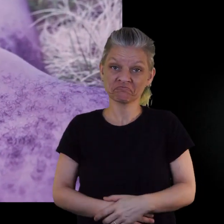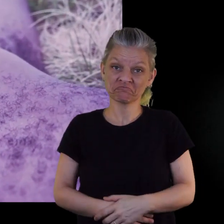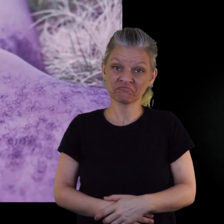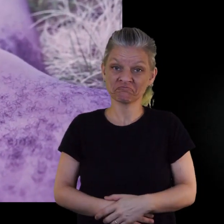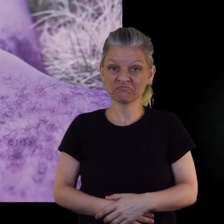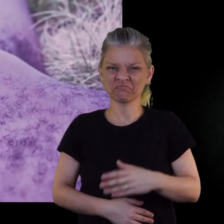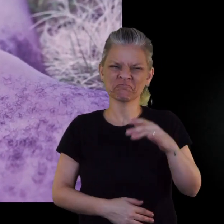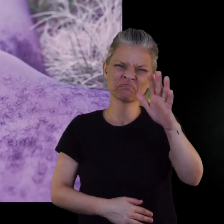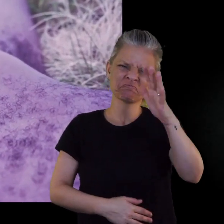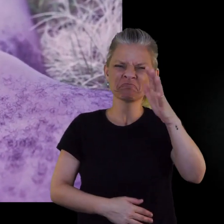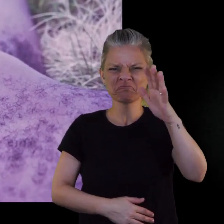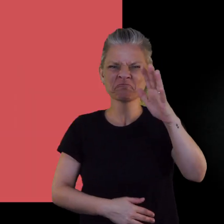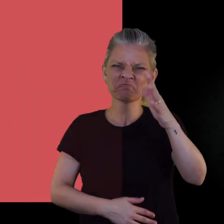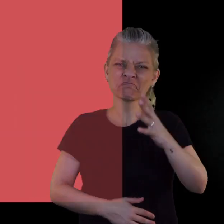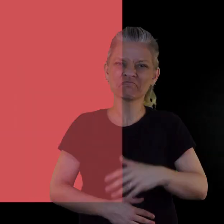Kinda.